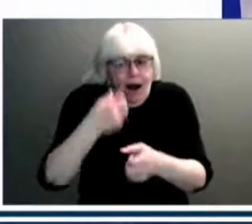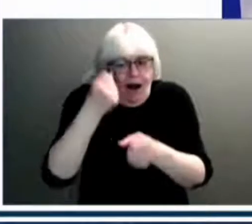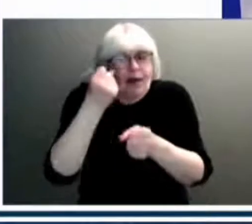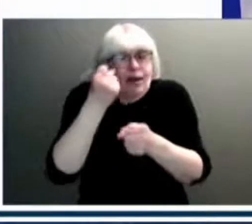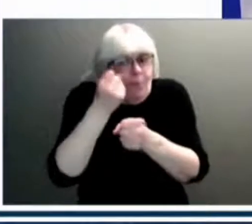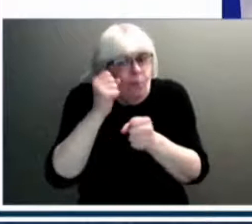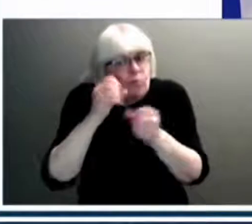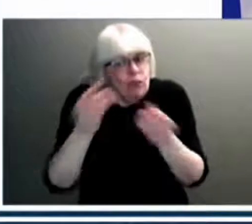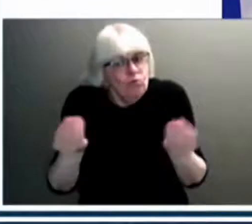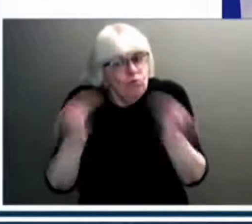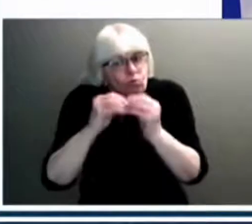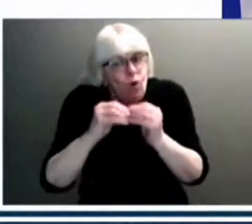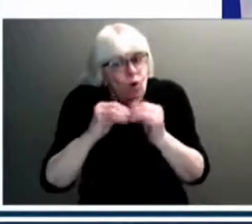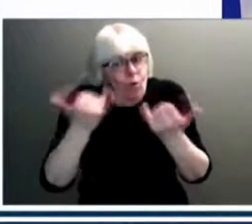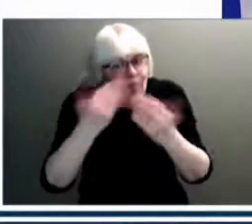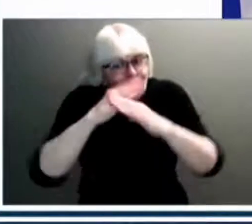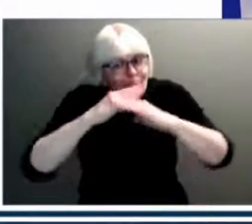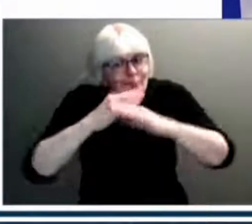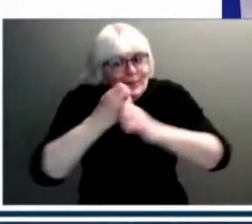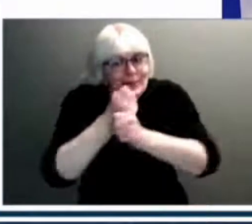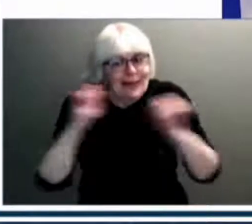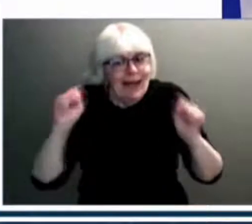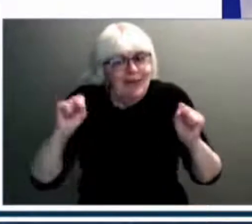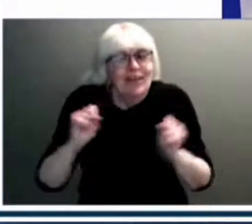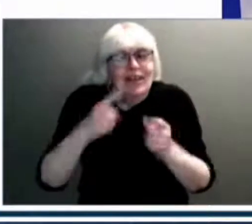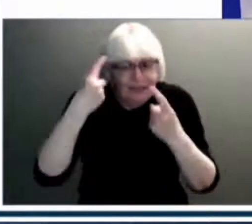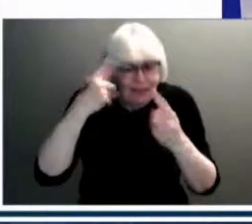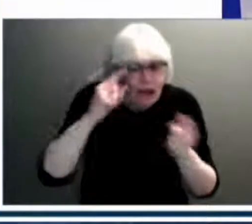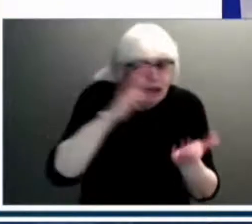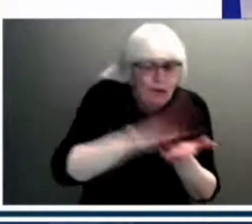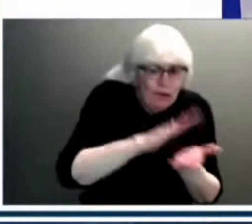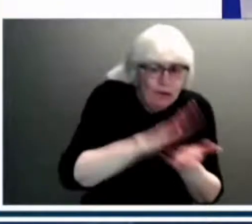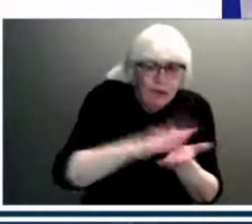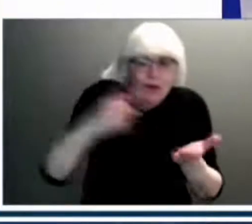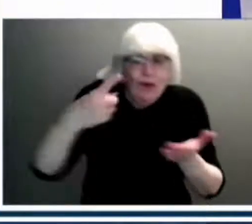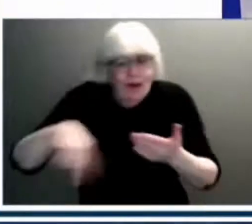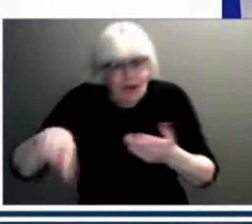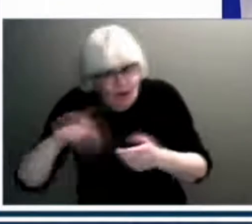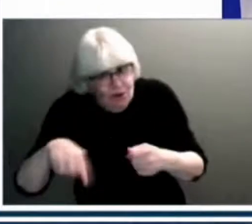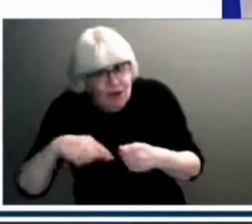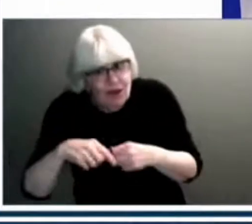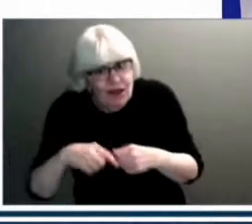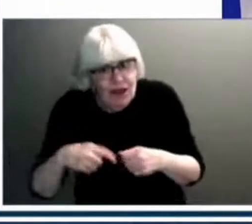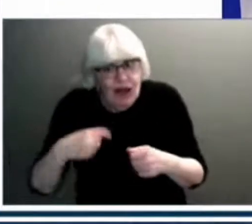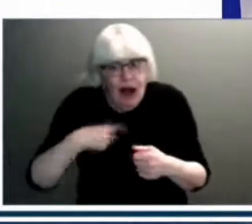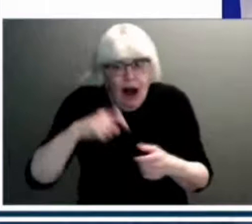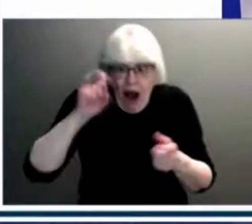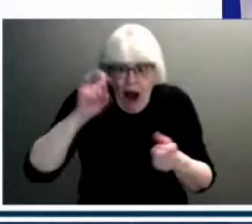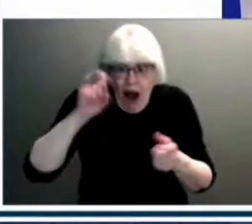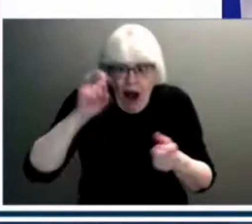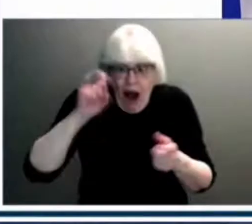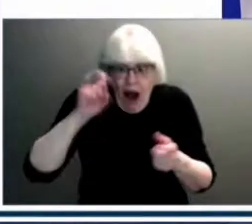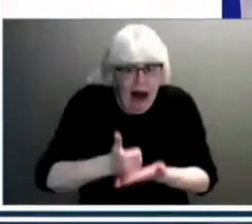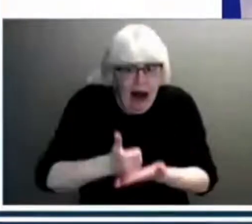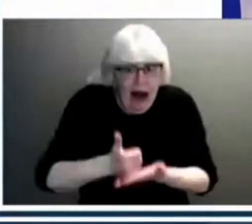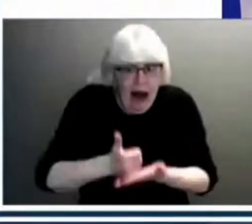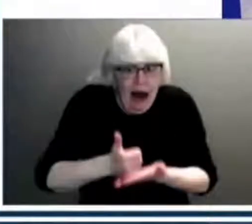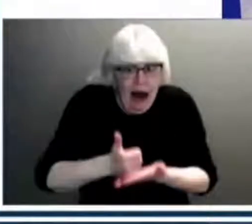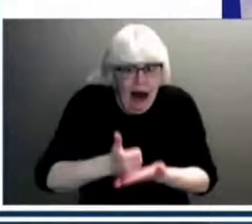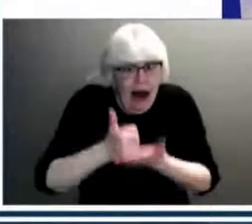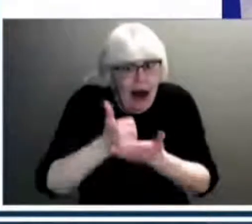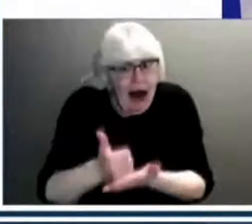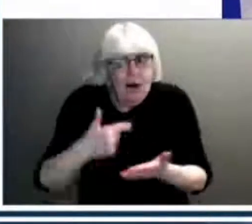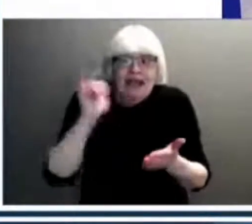if we can do anything that we can do at an individual level to decrease our our personal contacts. Dr. Strang and I are doing